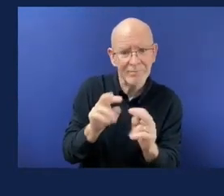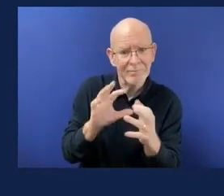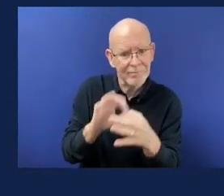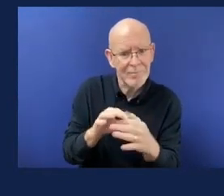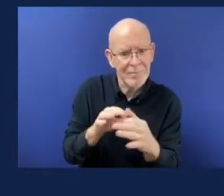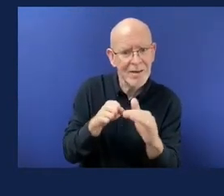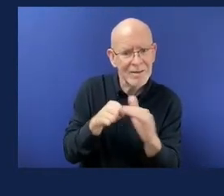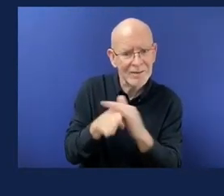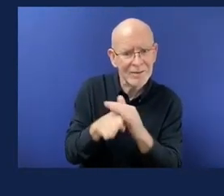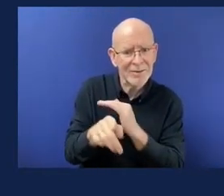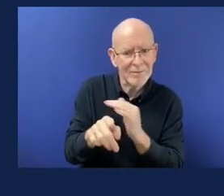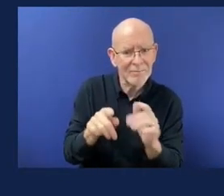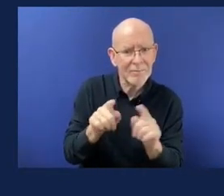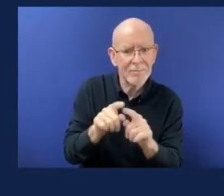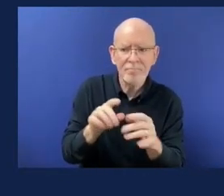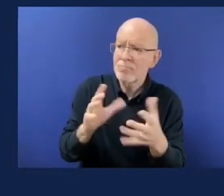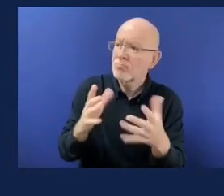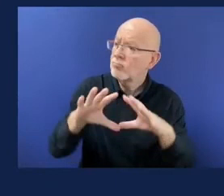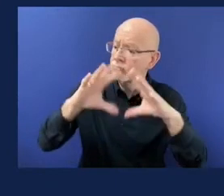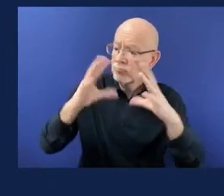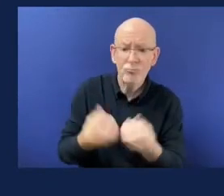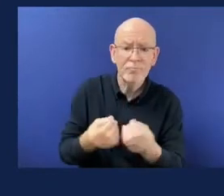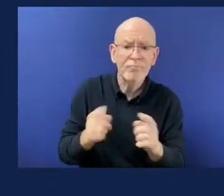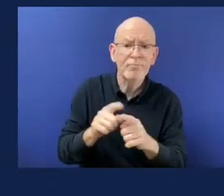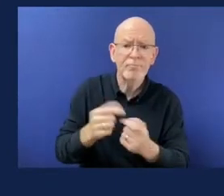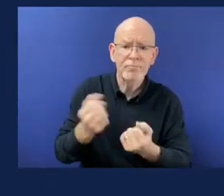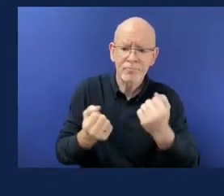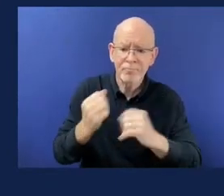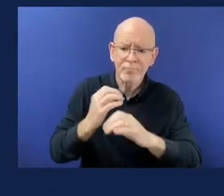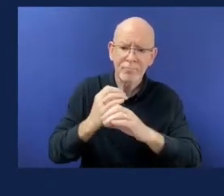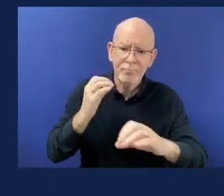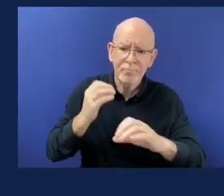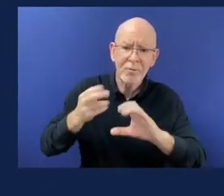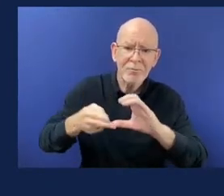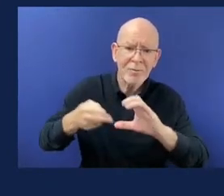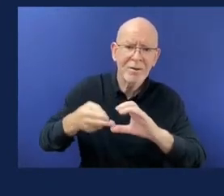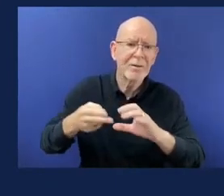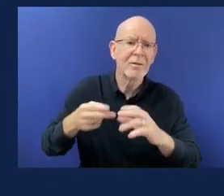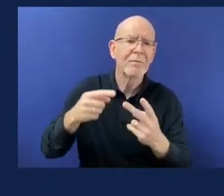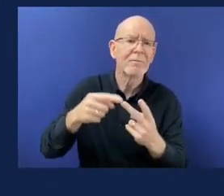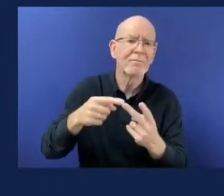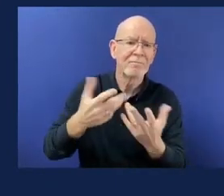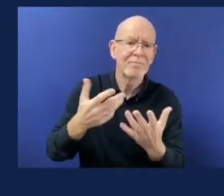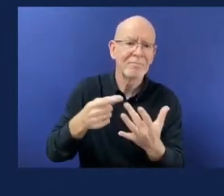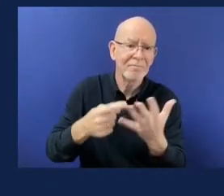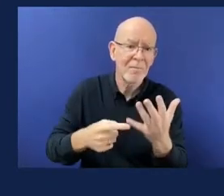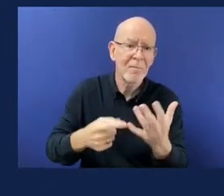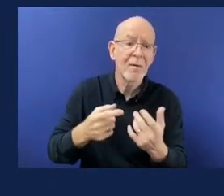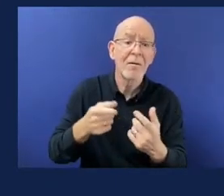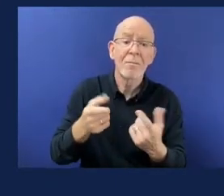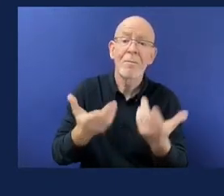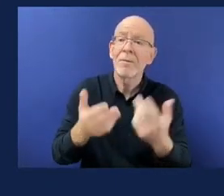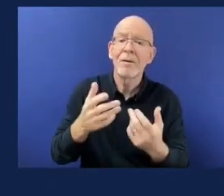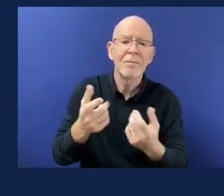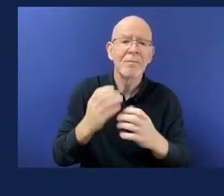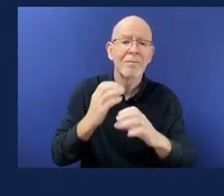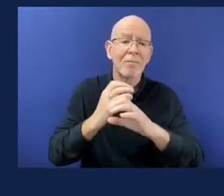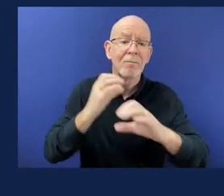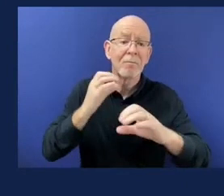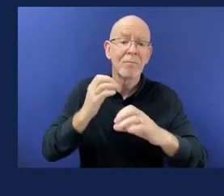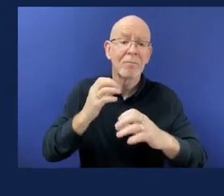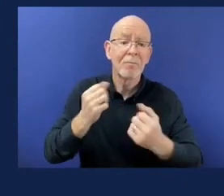wheelchair. The tourism infrastructure in both countries is a key issue, as well as public buildings and